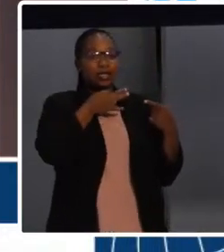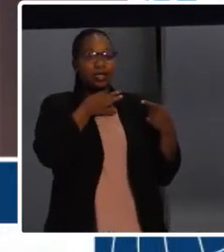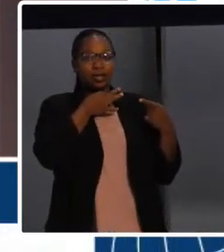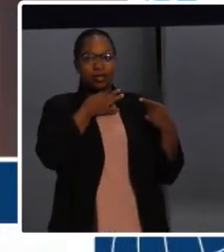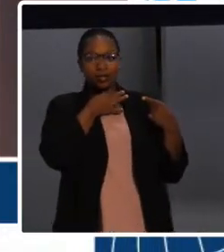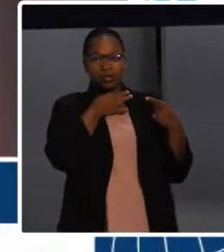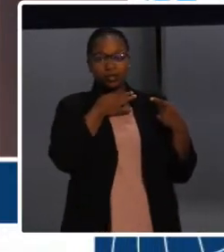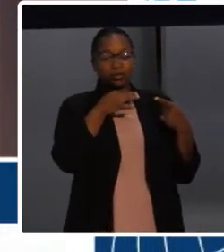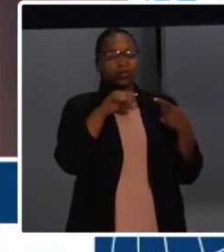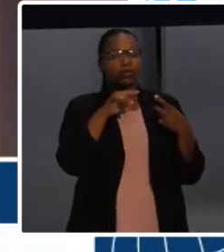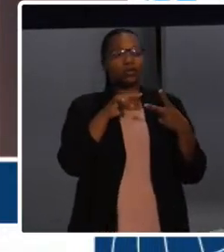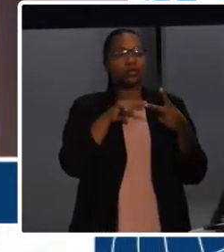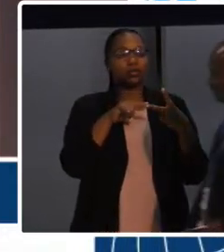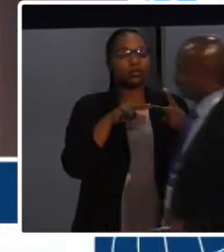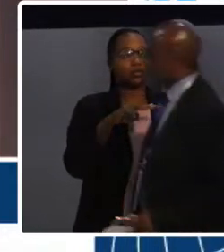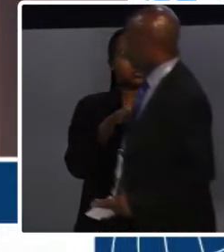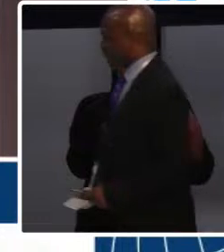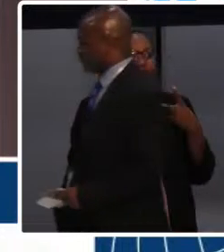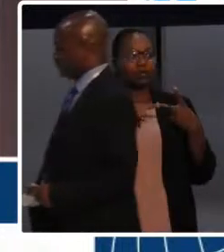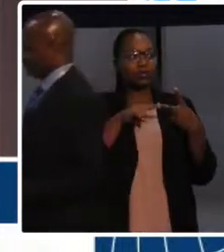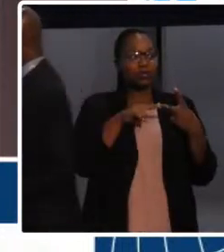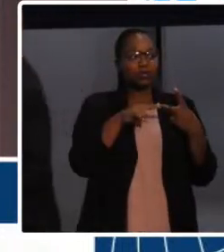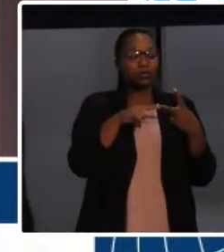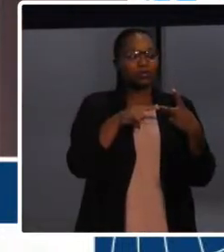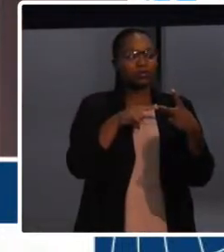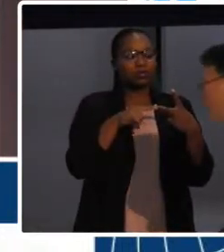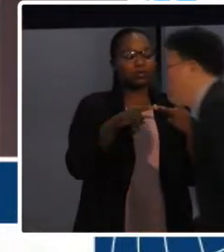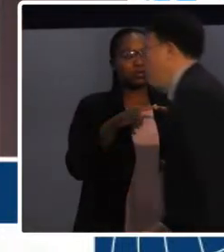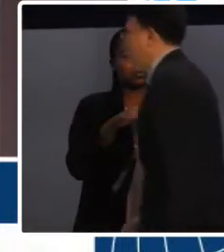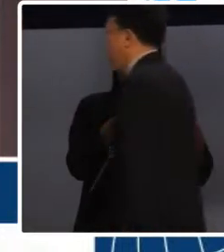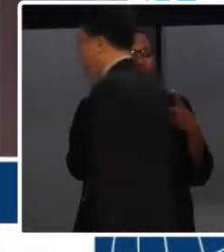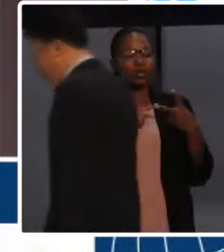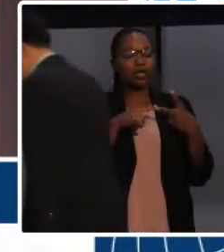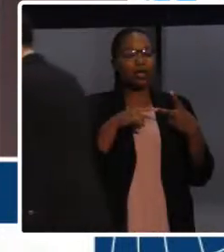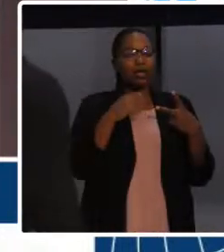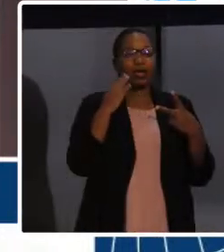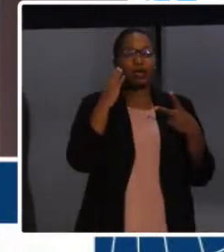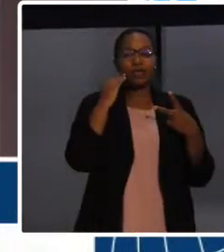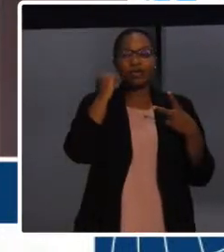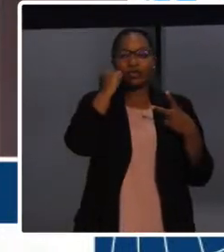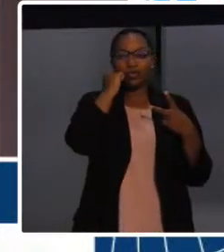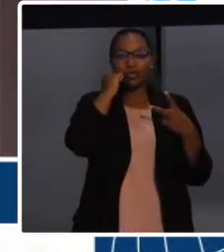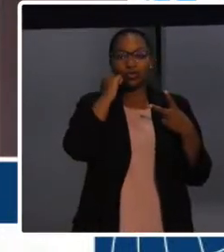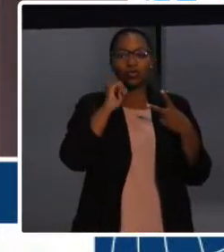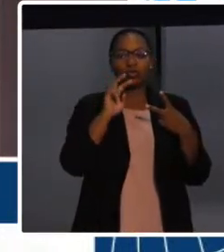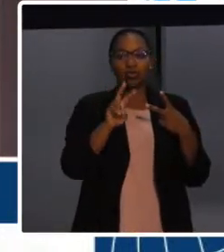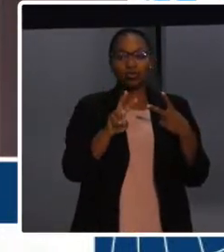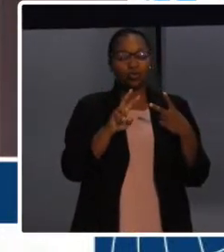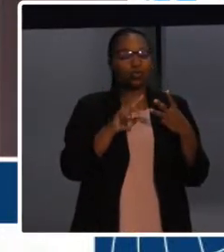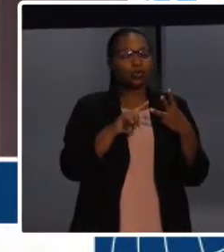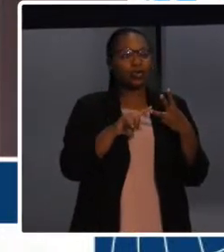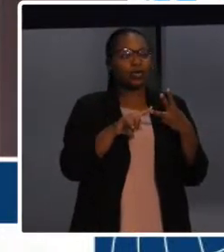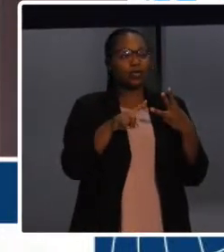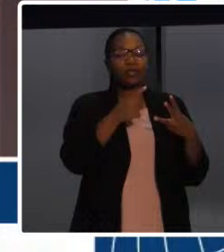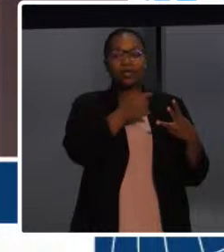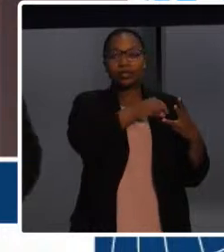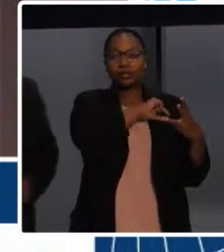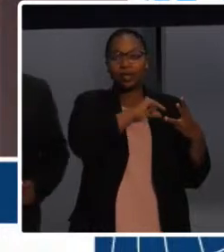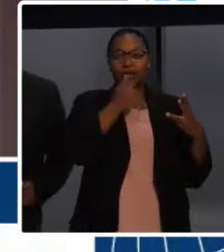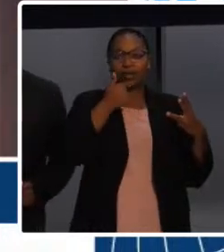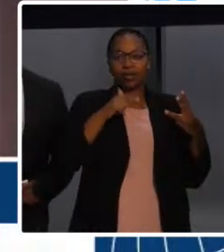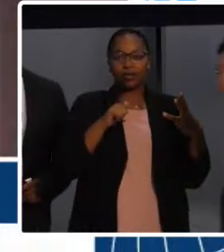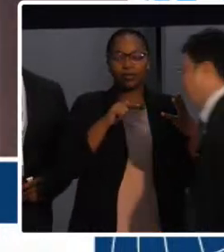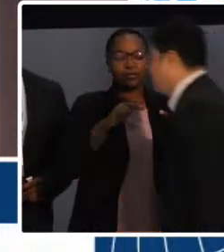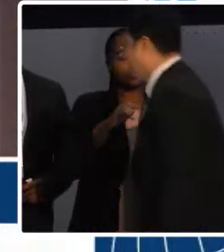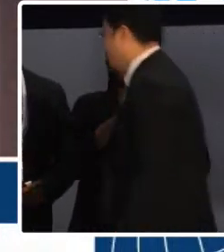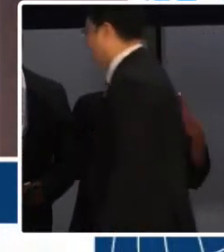got French on channel 2, we've got Spanish on channel 4, we've got